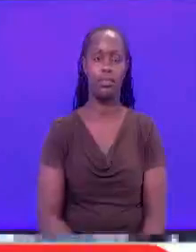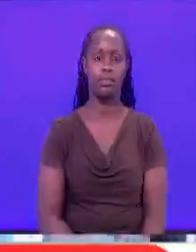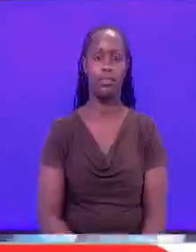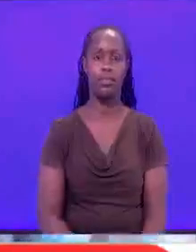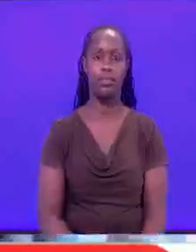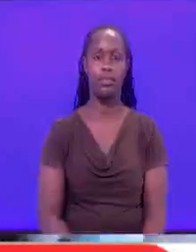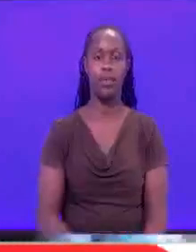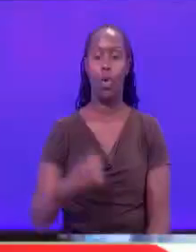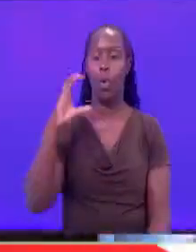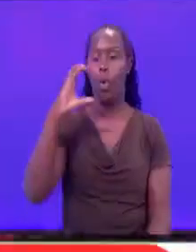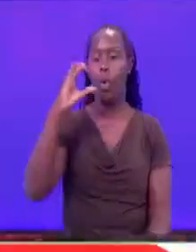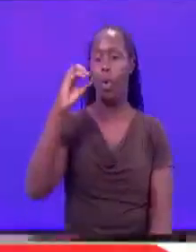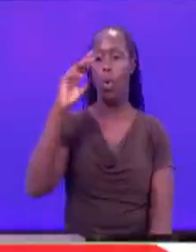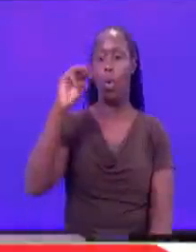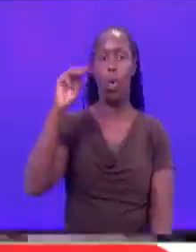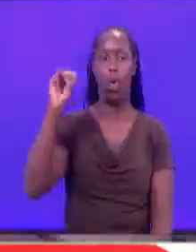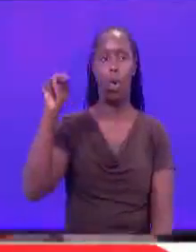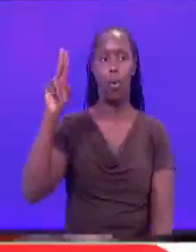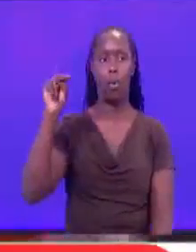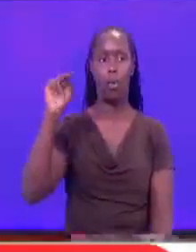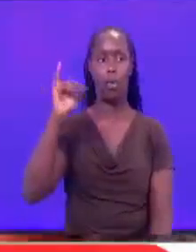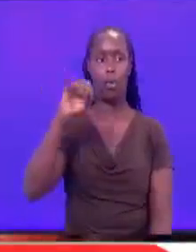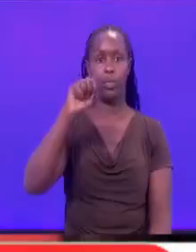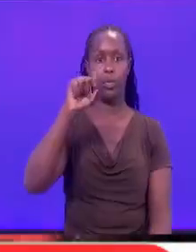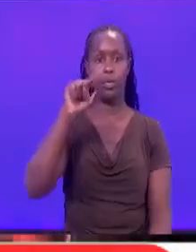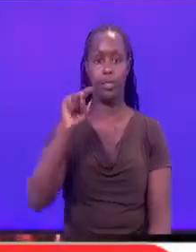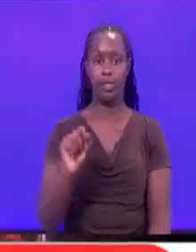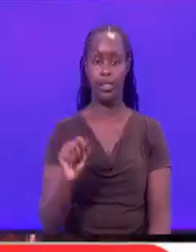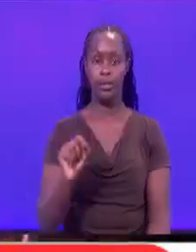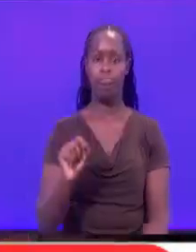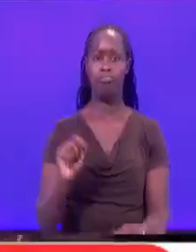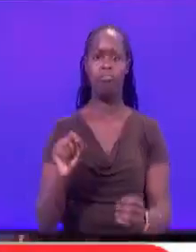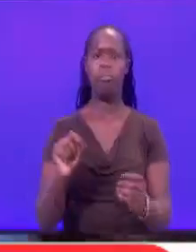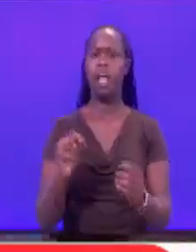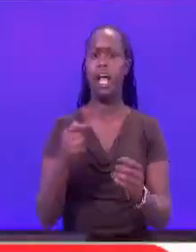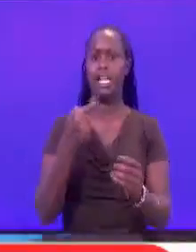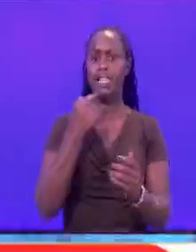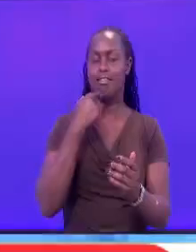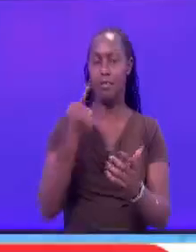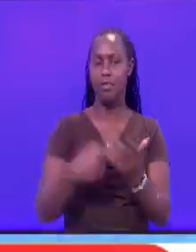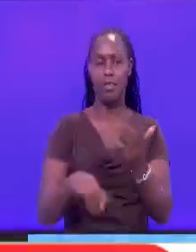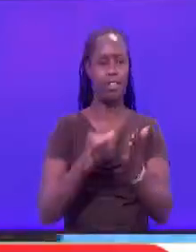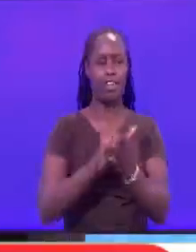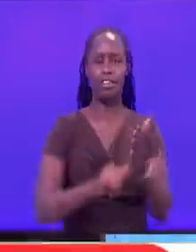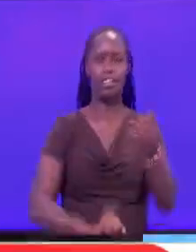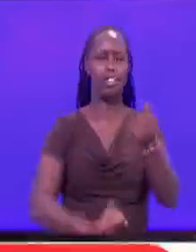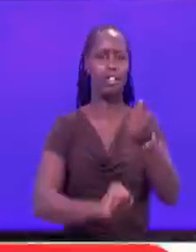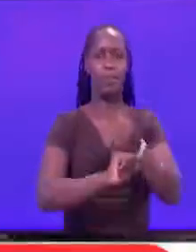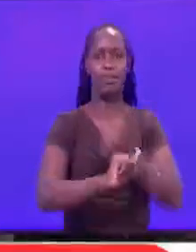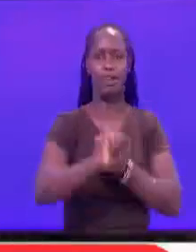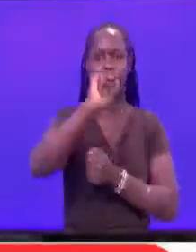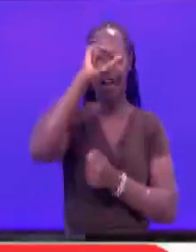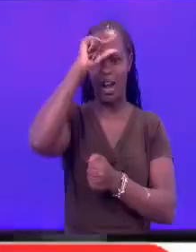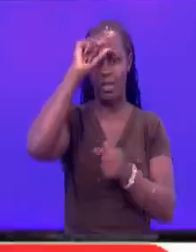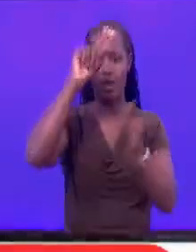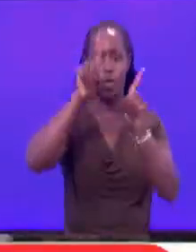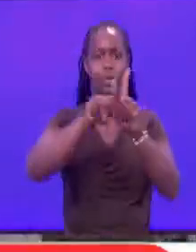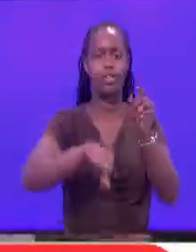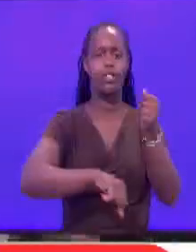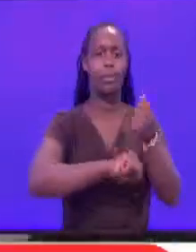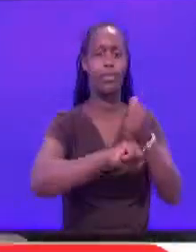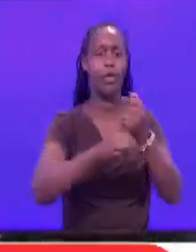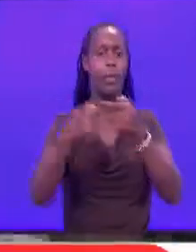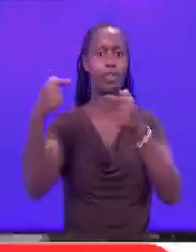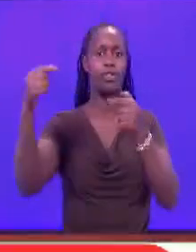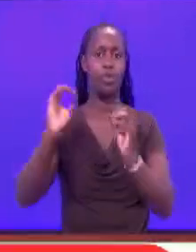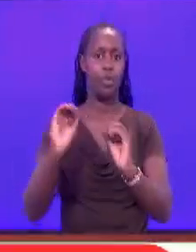Meanwhile, the Communist Party of Kenya has denounced the opposition and the government for taking advantage of Kenyans and then turning